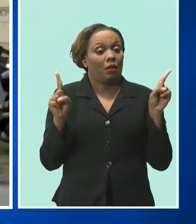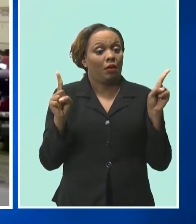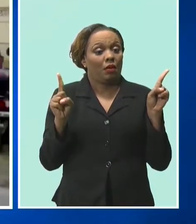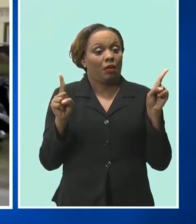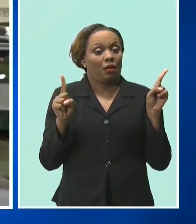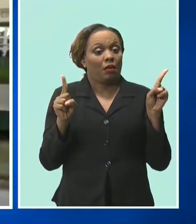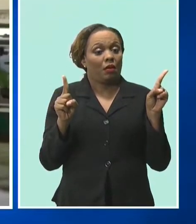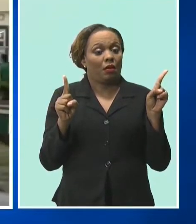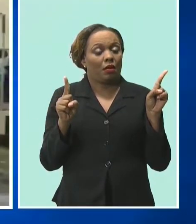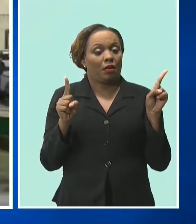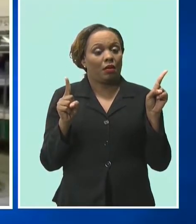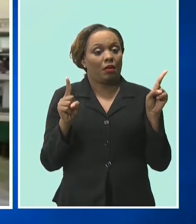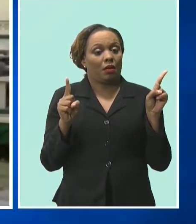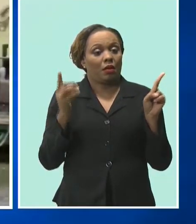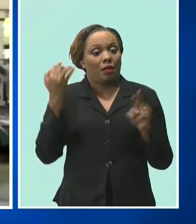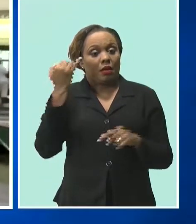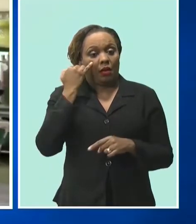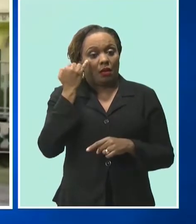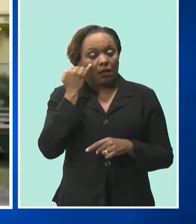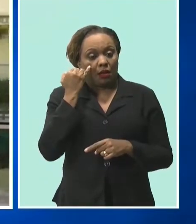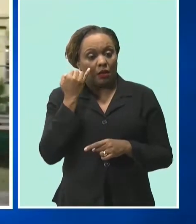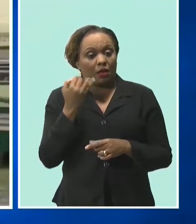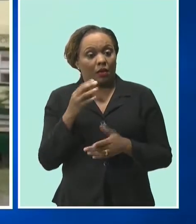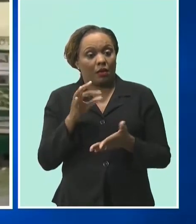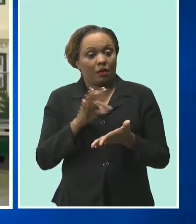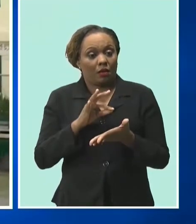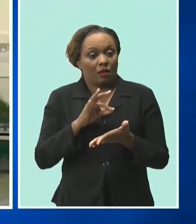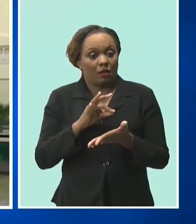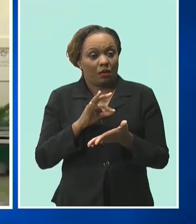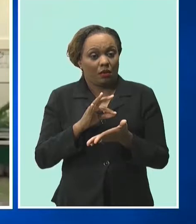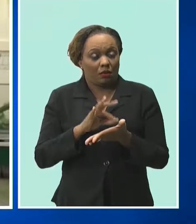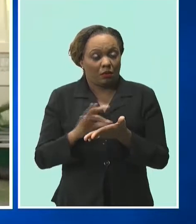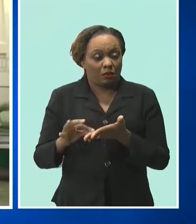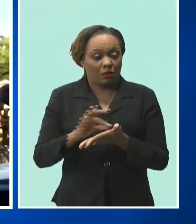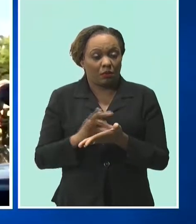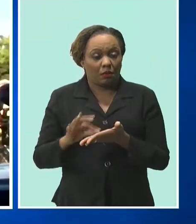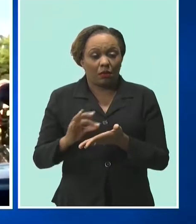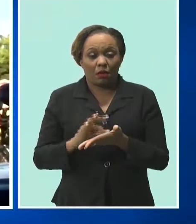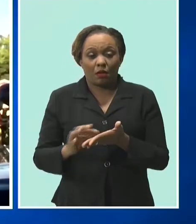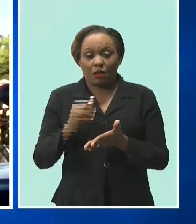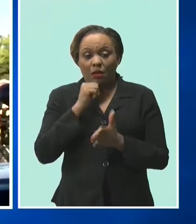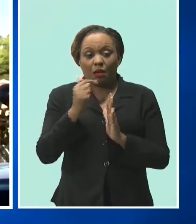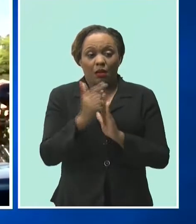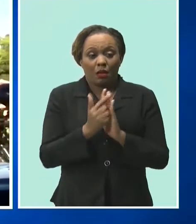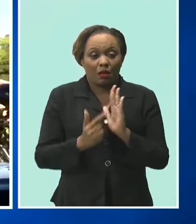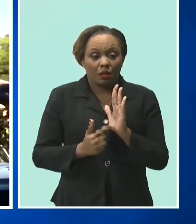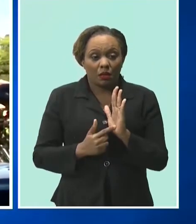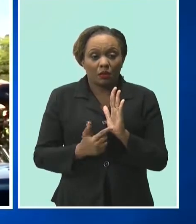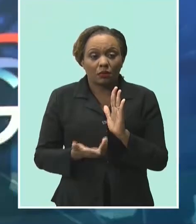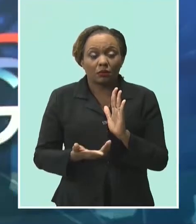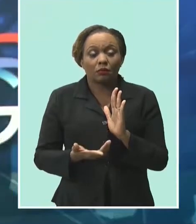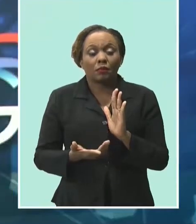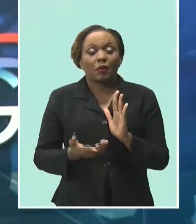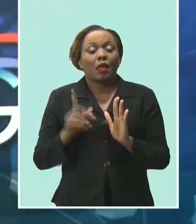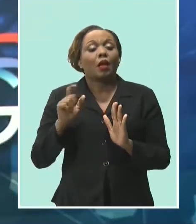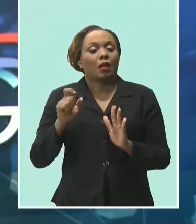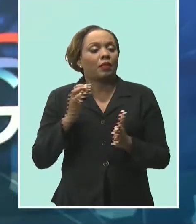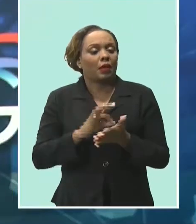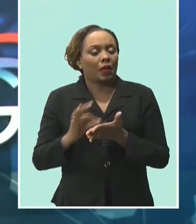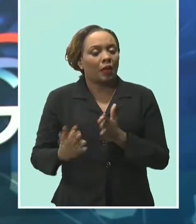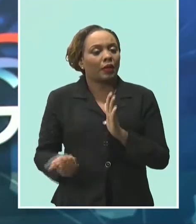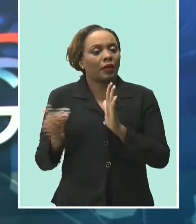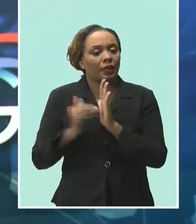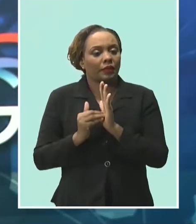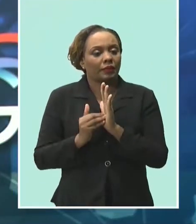Chief Justice Roxanne George Wiltshire ruled the declaration of results made by the returning officer as unlawful. The Acting Chief